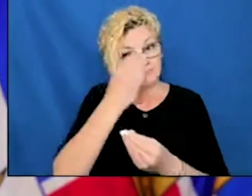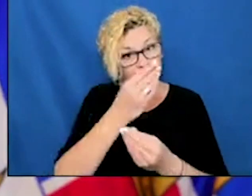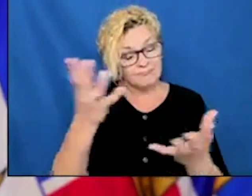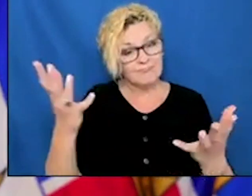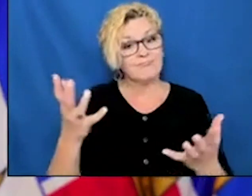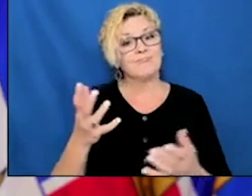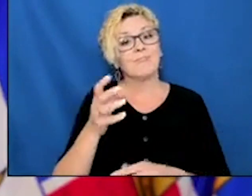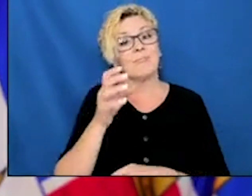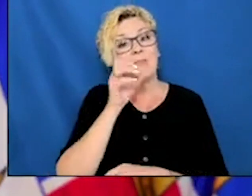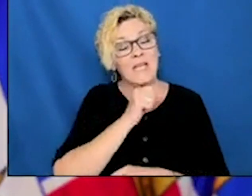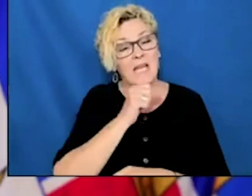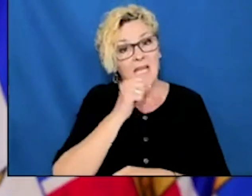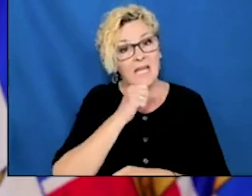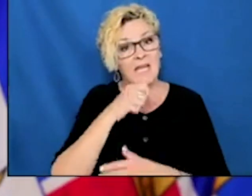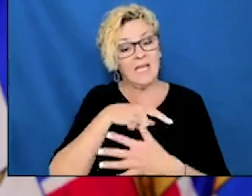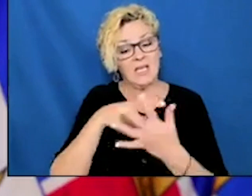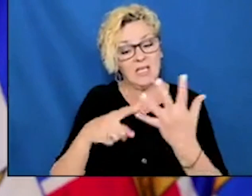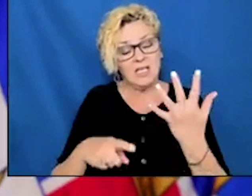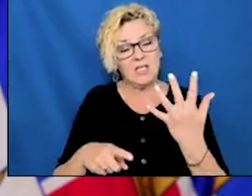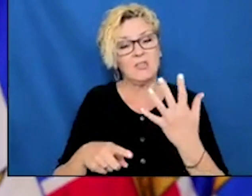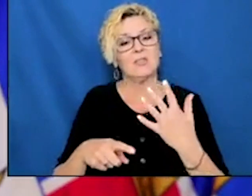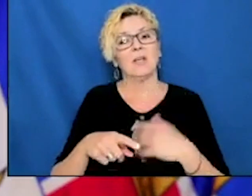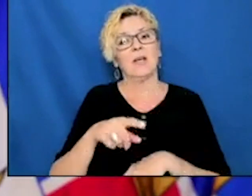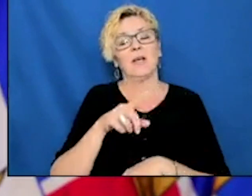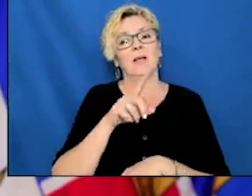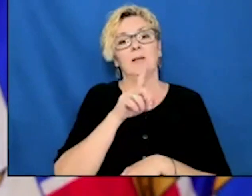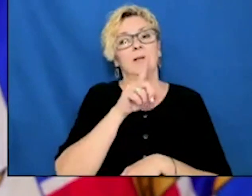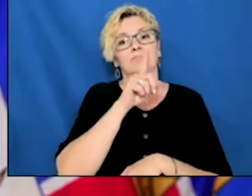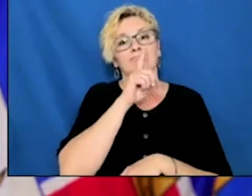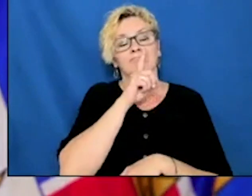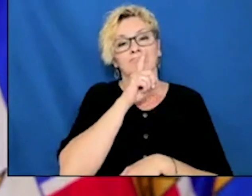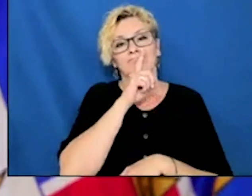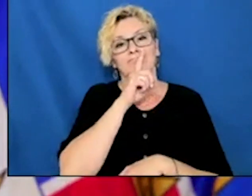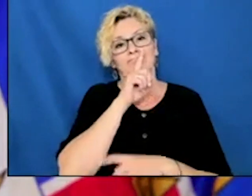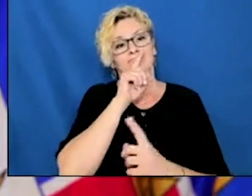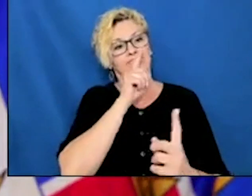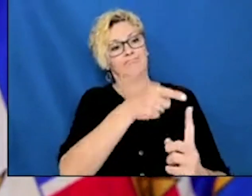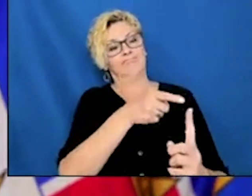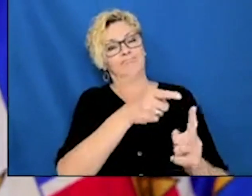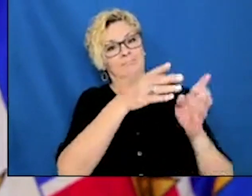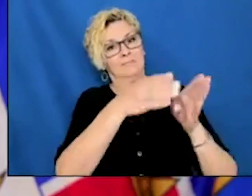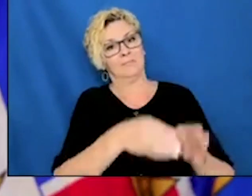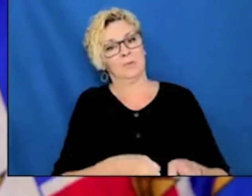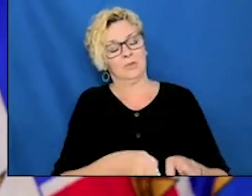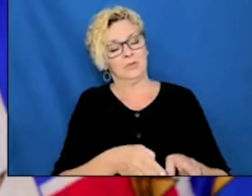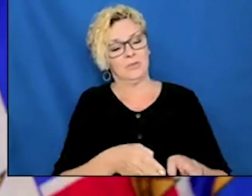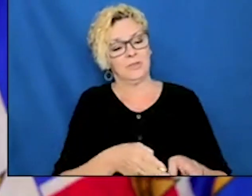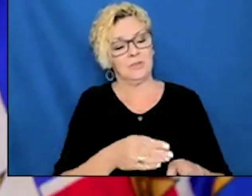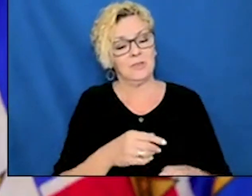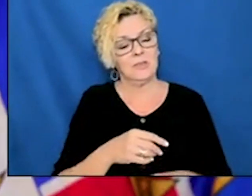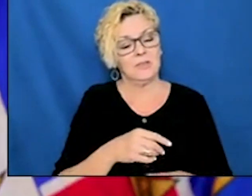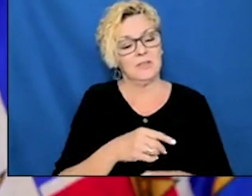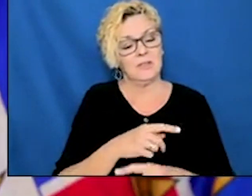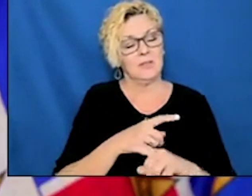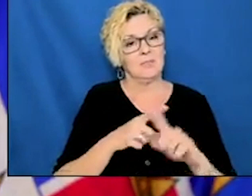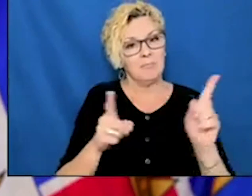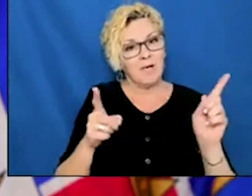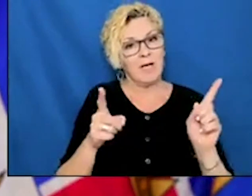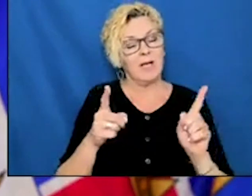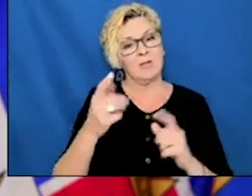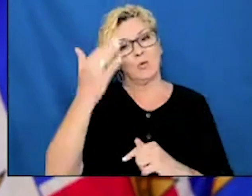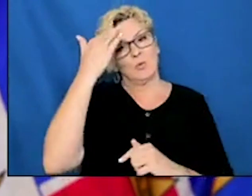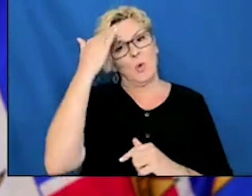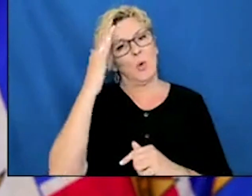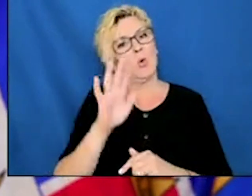weekend from this virus. It just helps us recognize that nobody is immune, and that this virus still has a tremendous